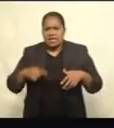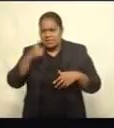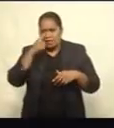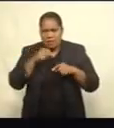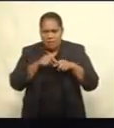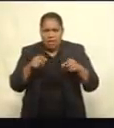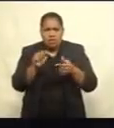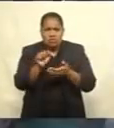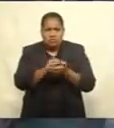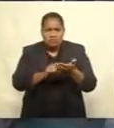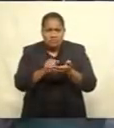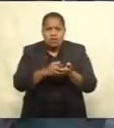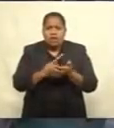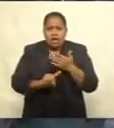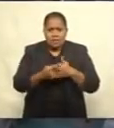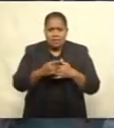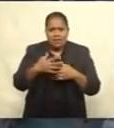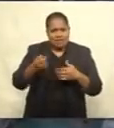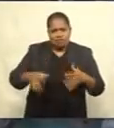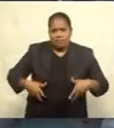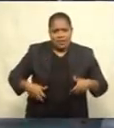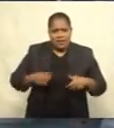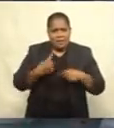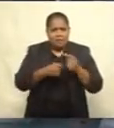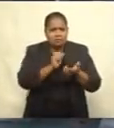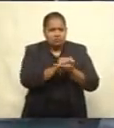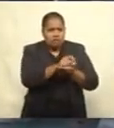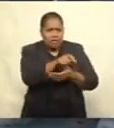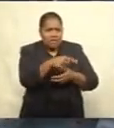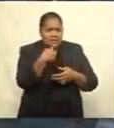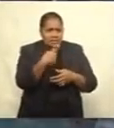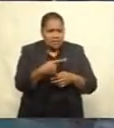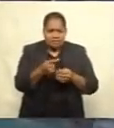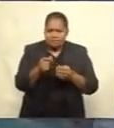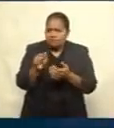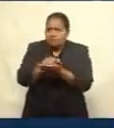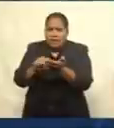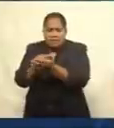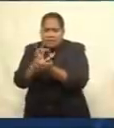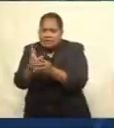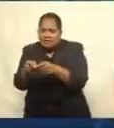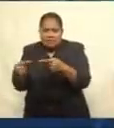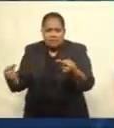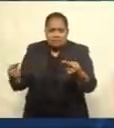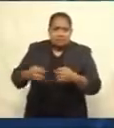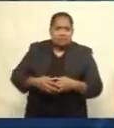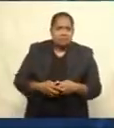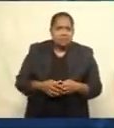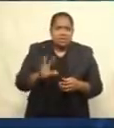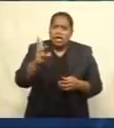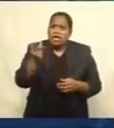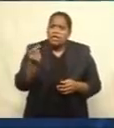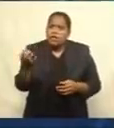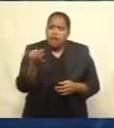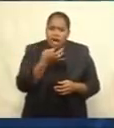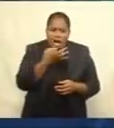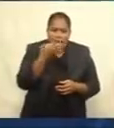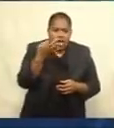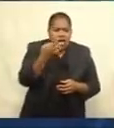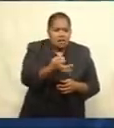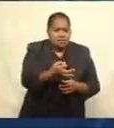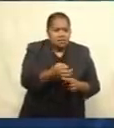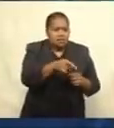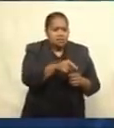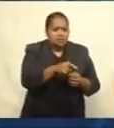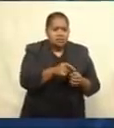by store owners that there are conditions to buying particular items. They were asking consumers to either spend a certain